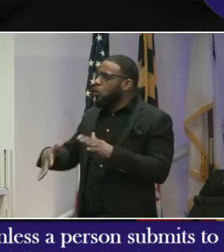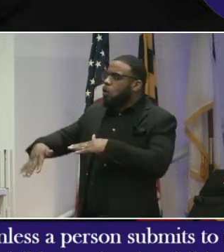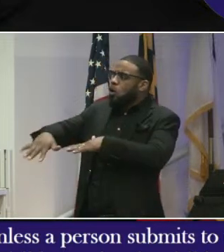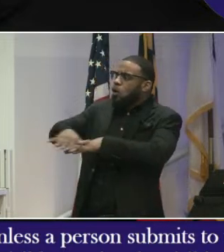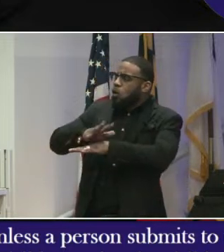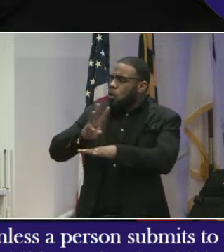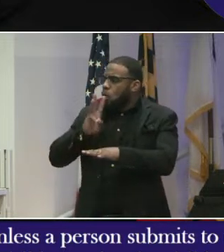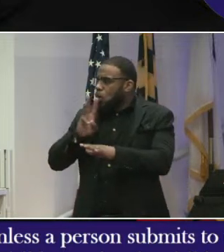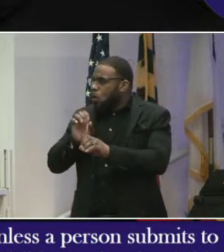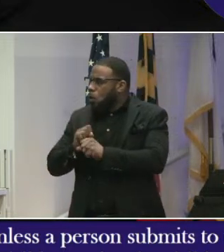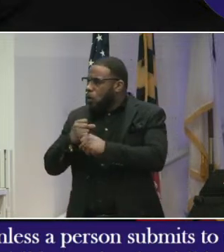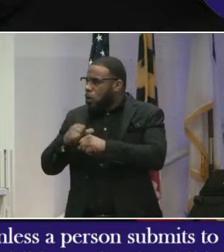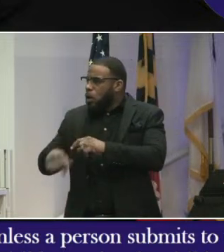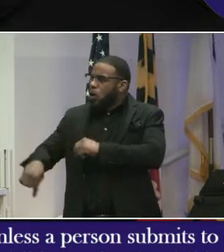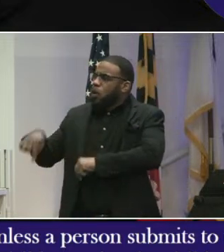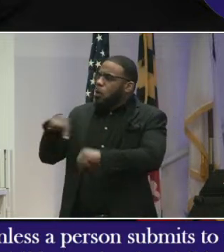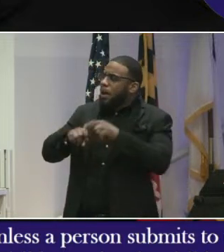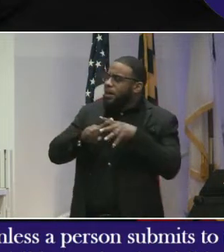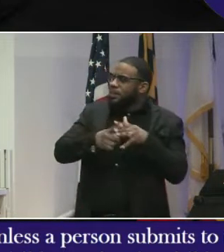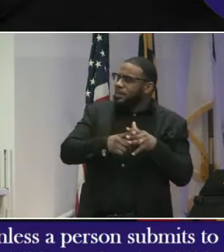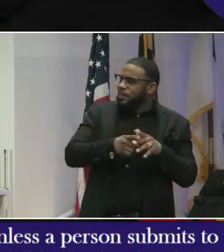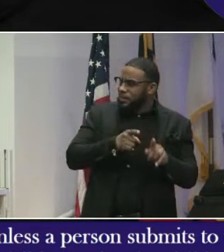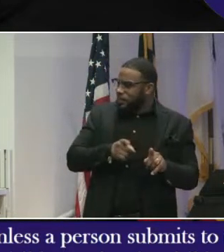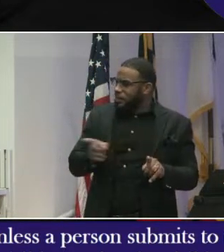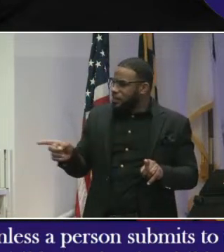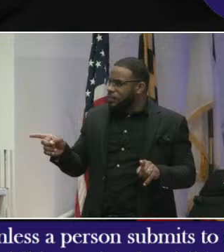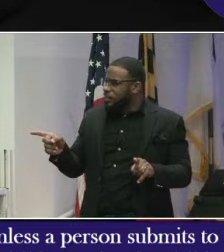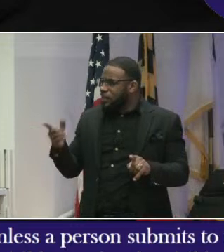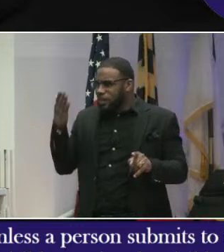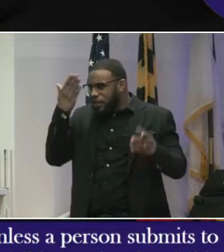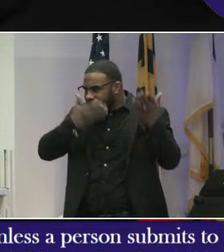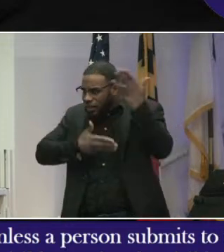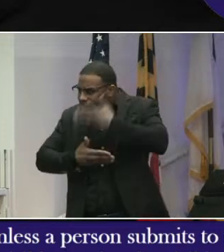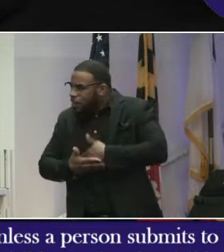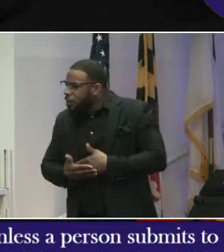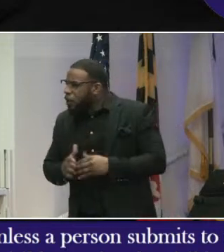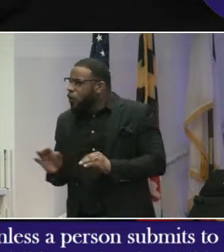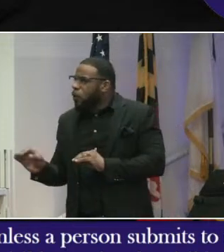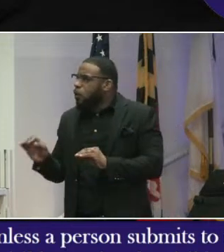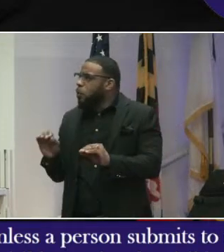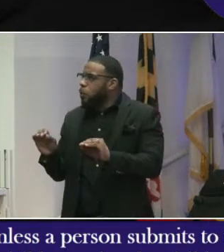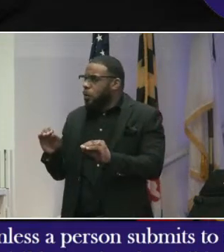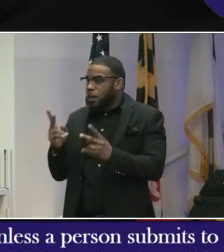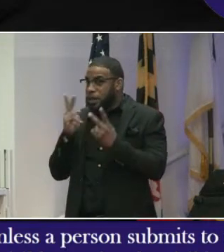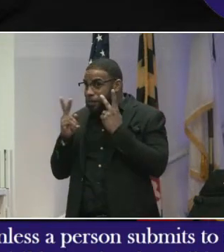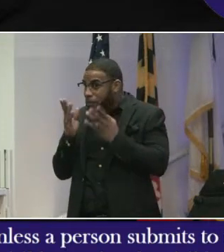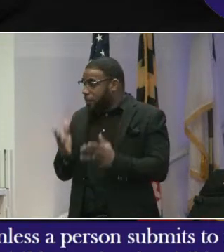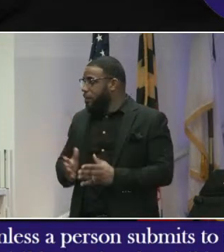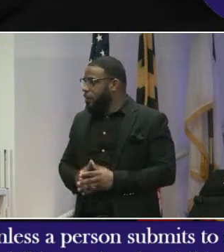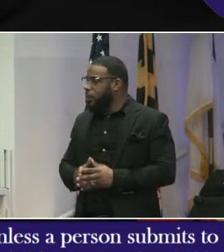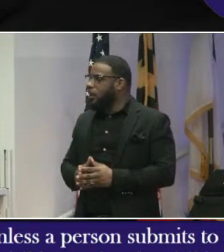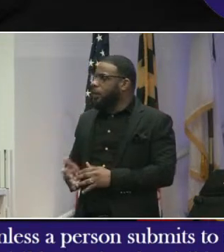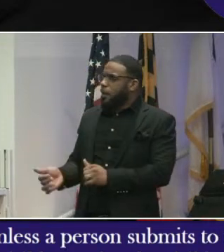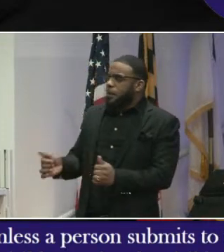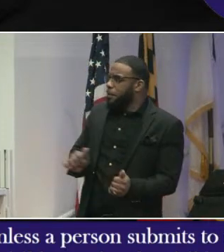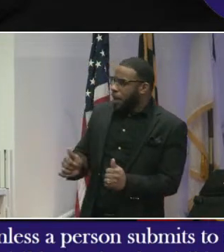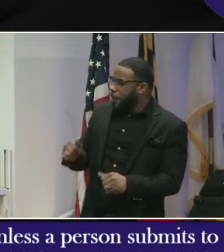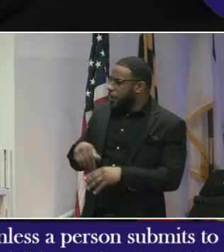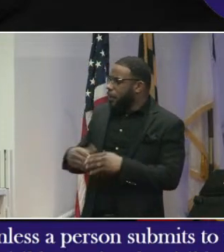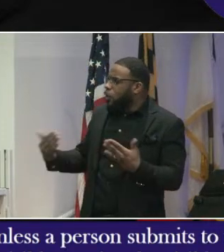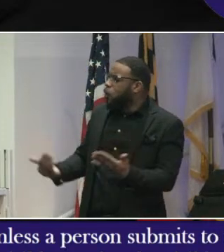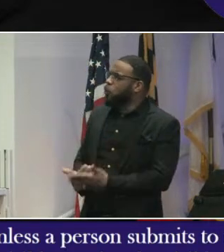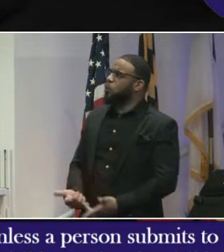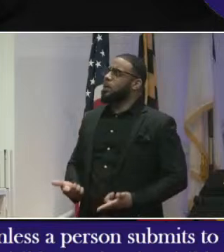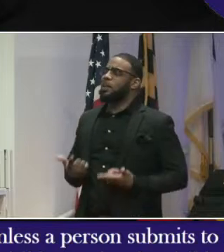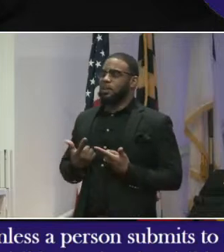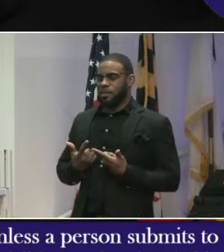water creation," go back to Genesis, "the invisible moving the visible, a baptism into a new